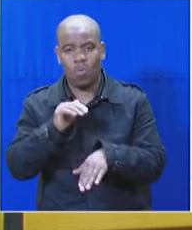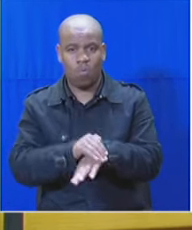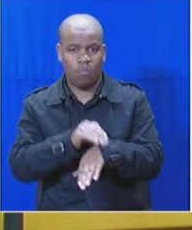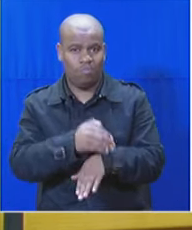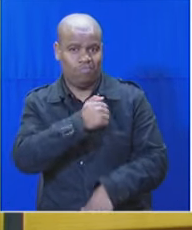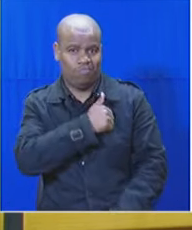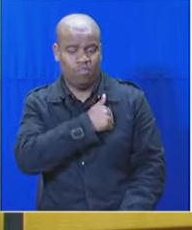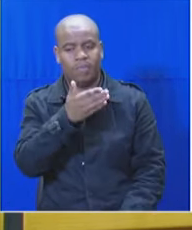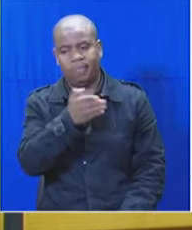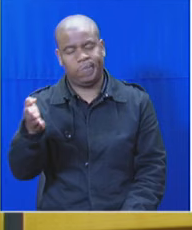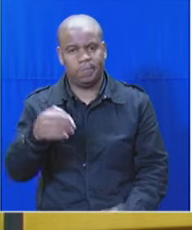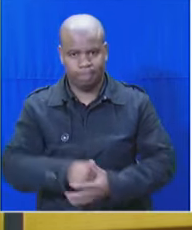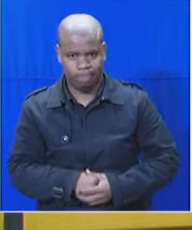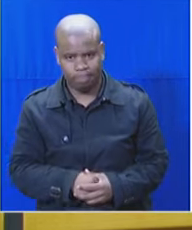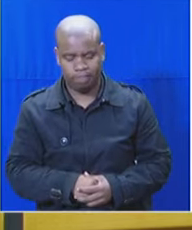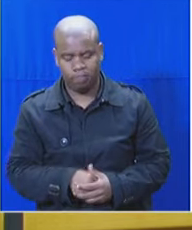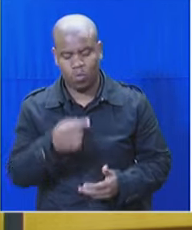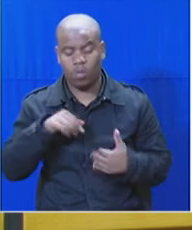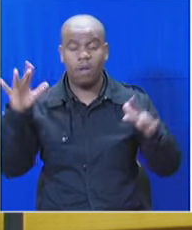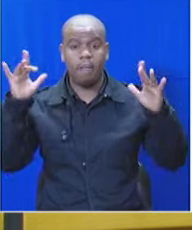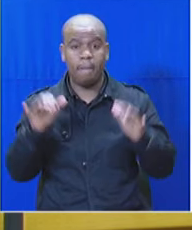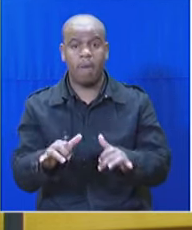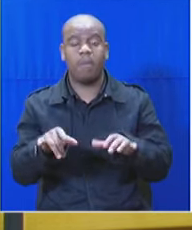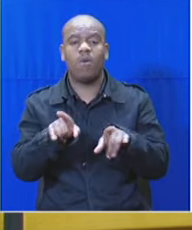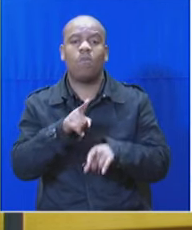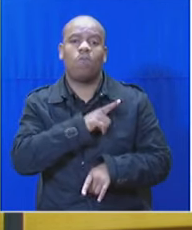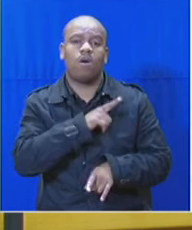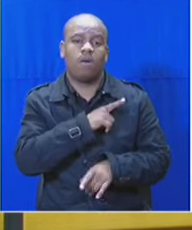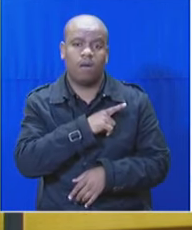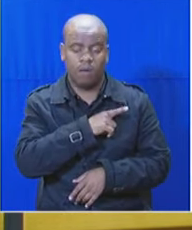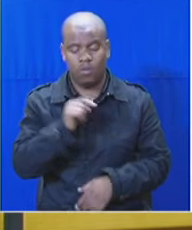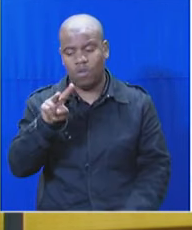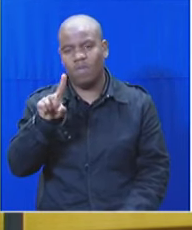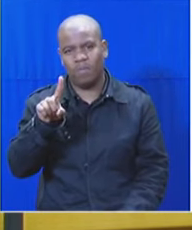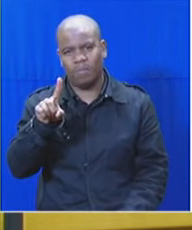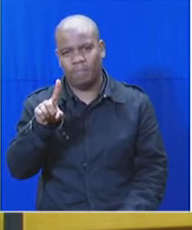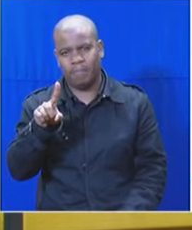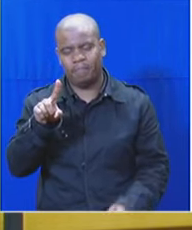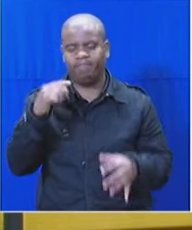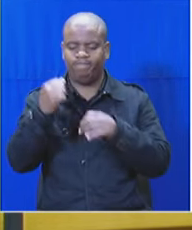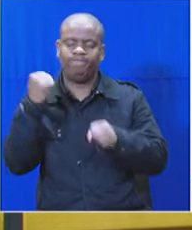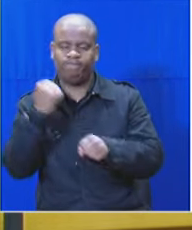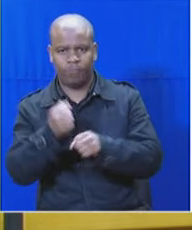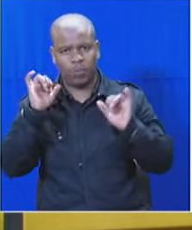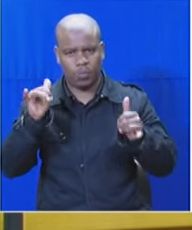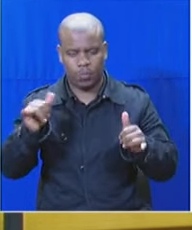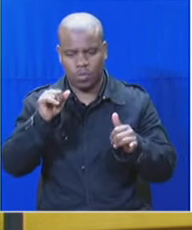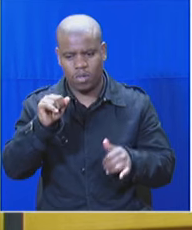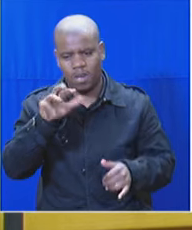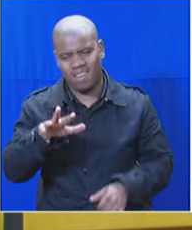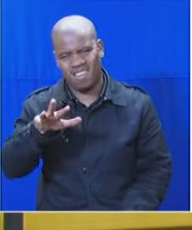friends. Once again, we are assembling this House shortly after the 21st anniversary of the 27th April